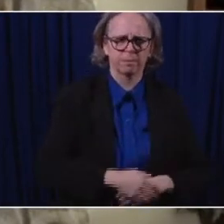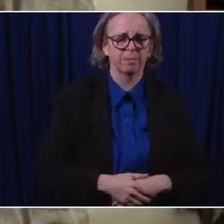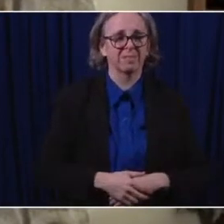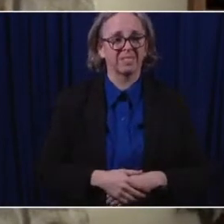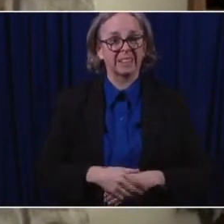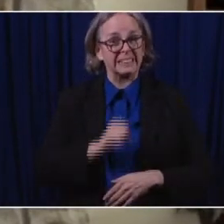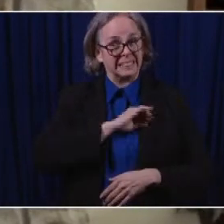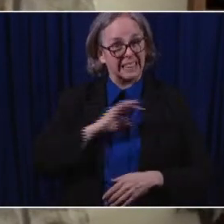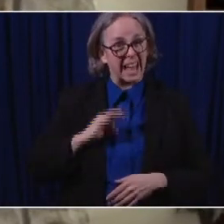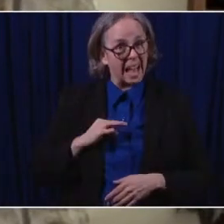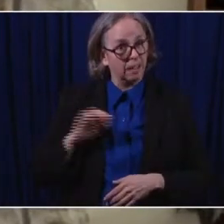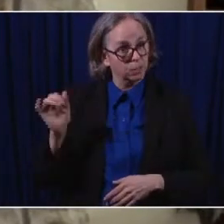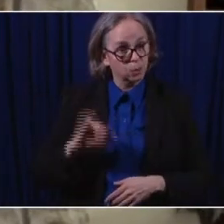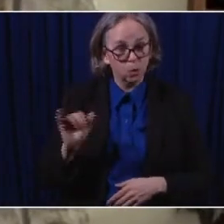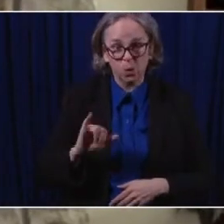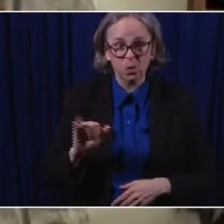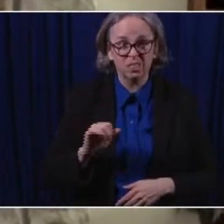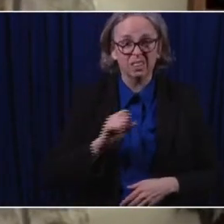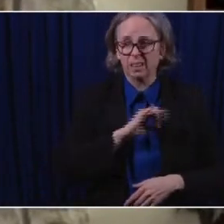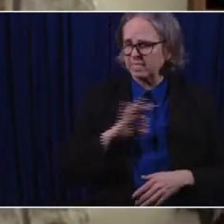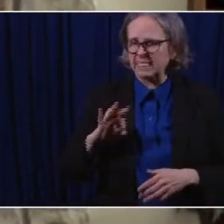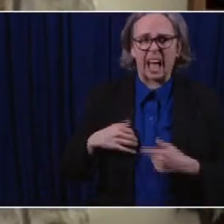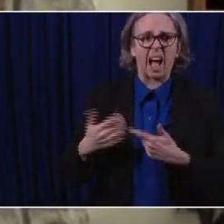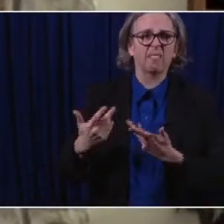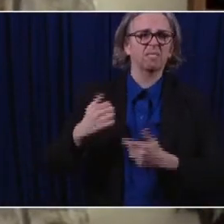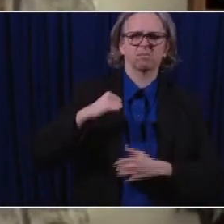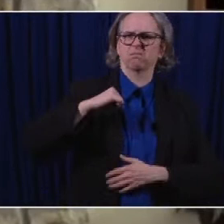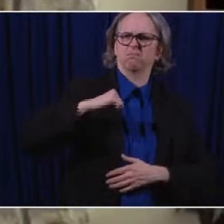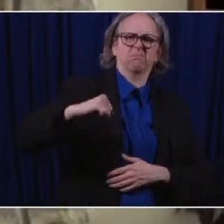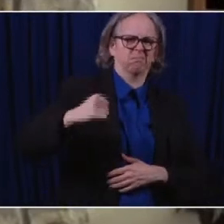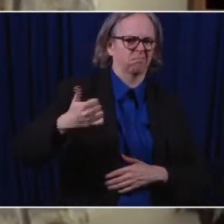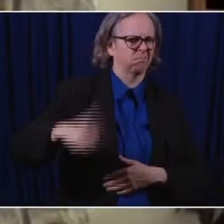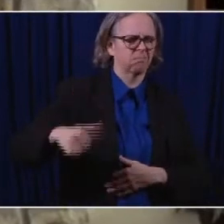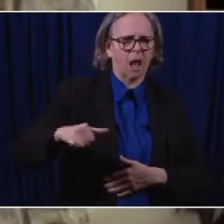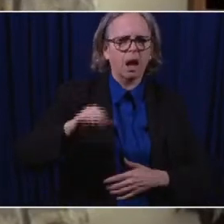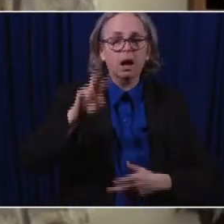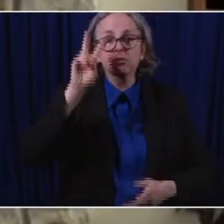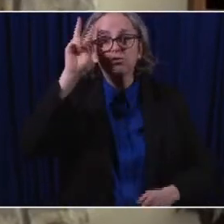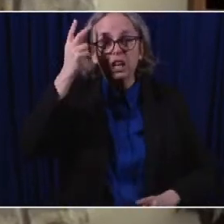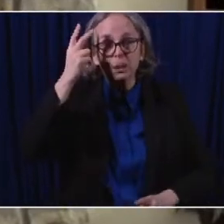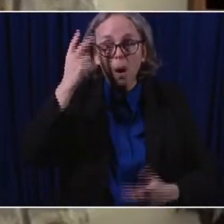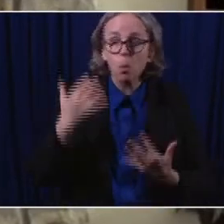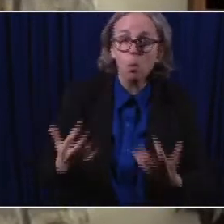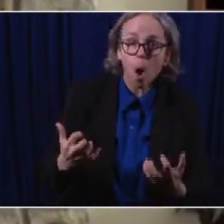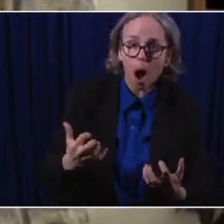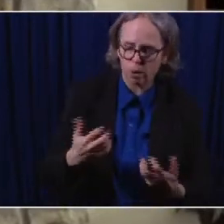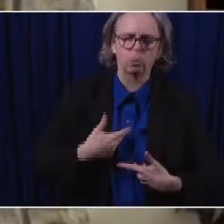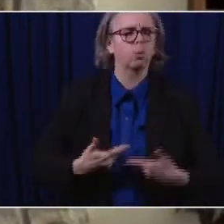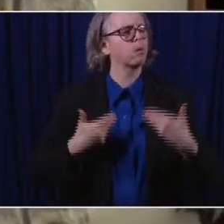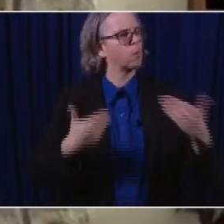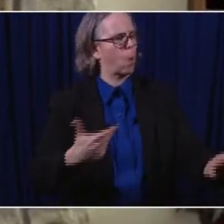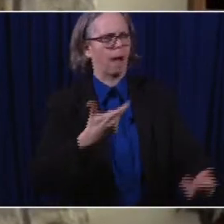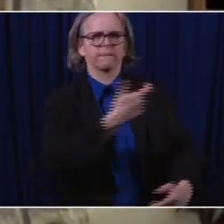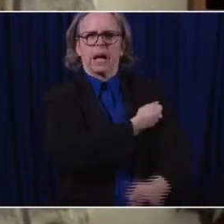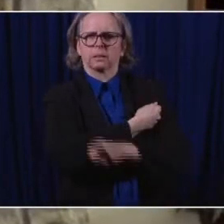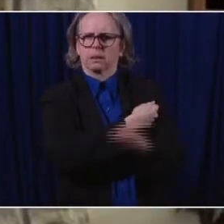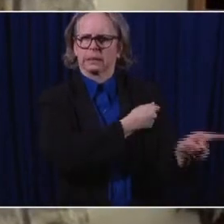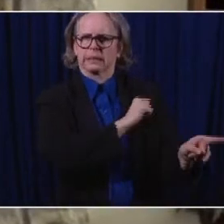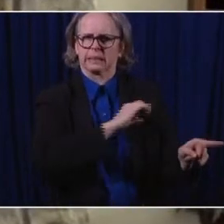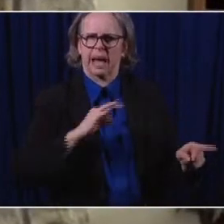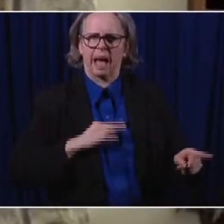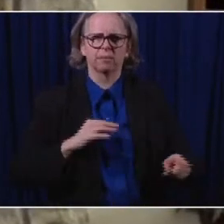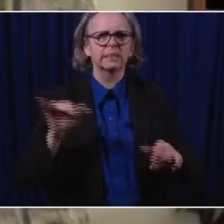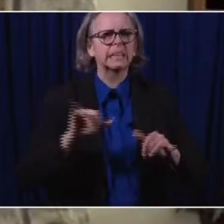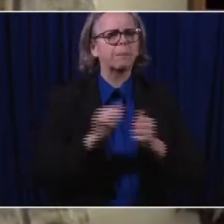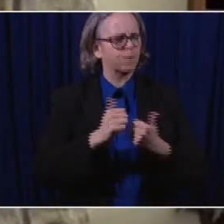vaccine, we will provide that vaccine to the staff. The same thing, of course, if there is a resident who decided